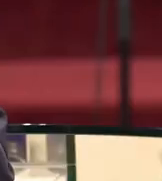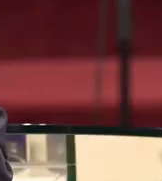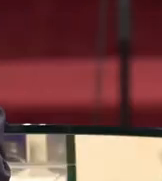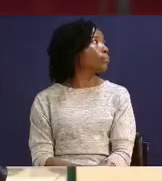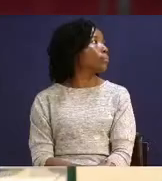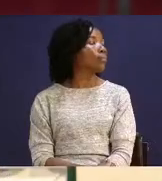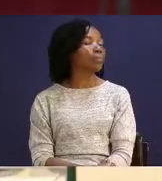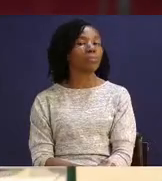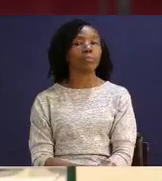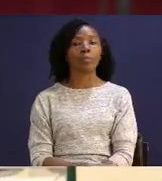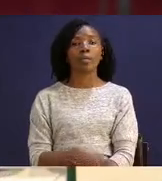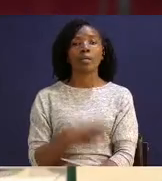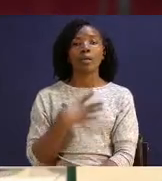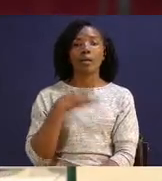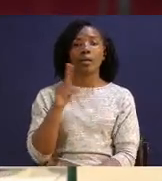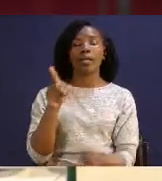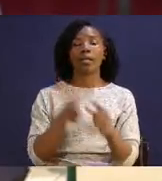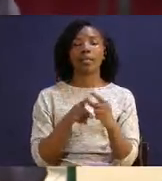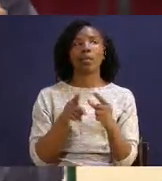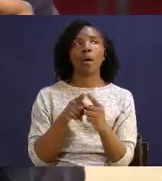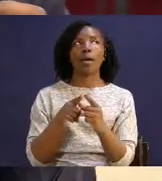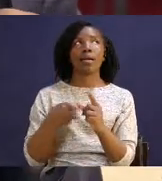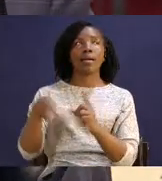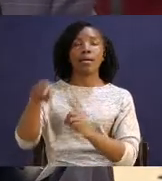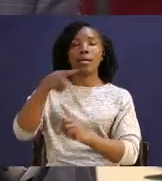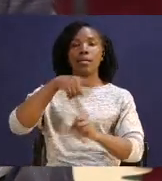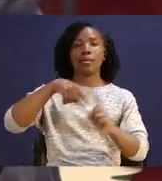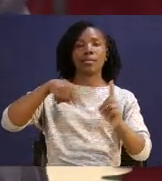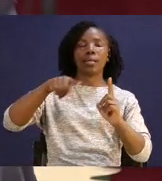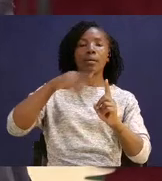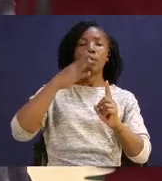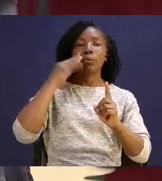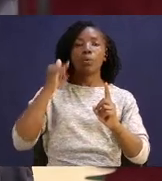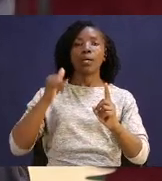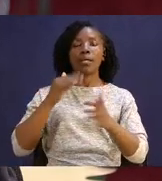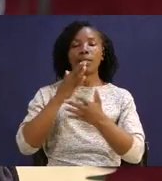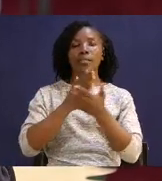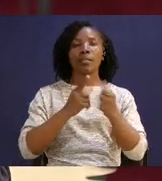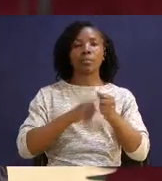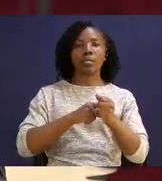encircled, because usually a rainbow is what?